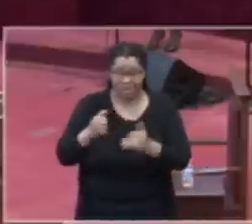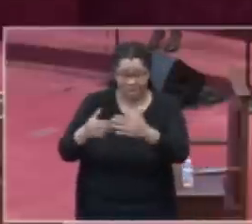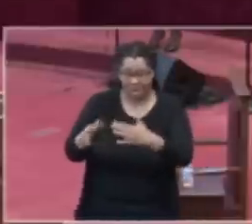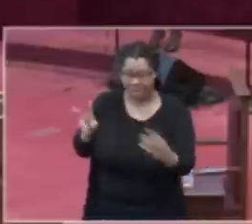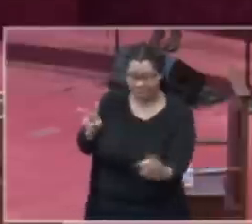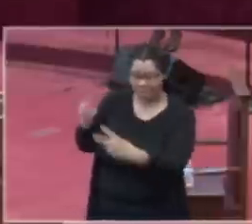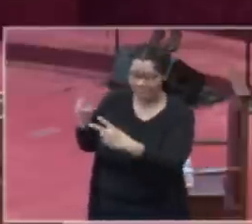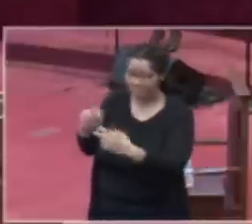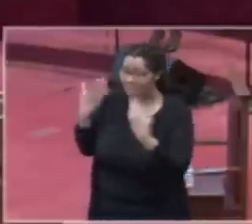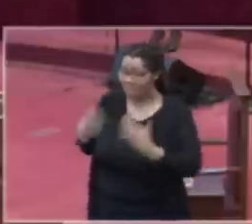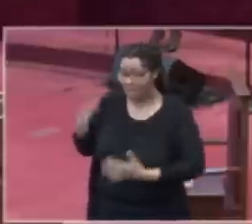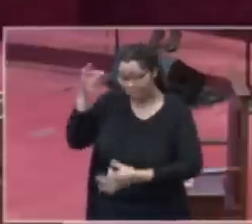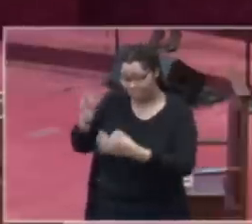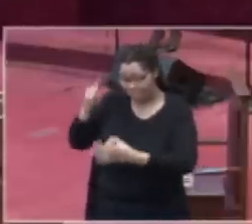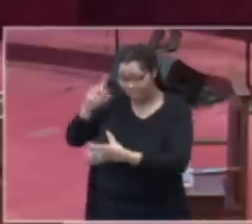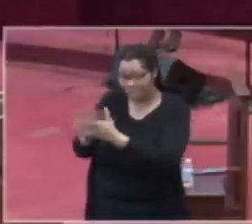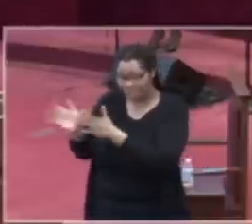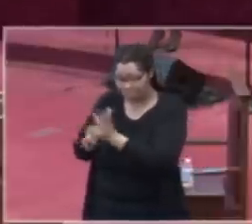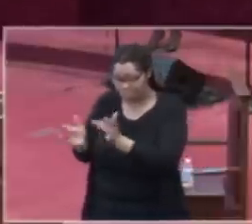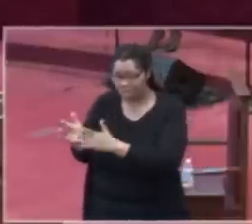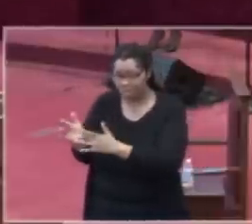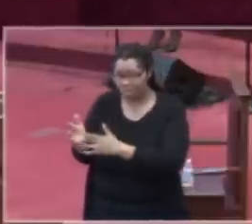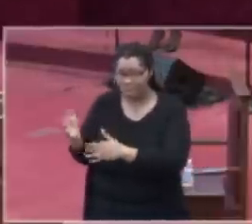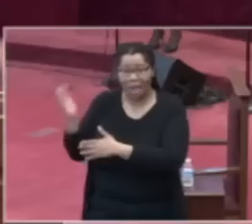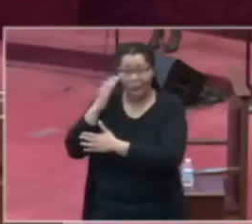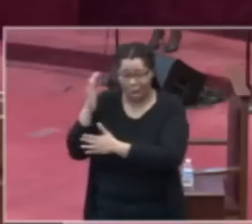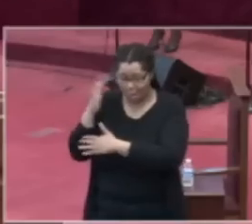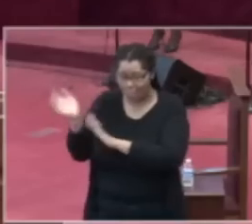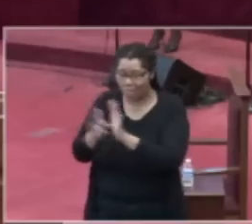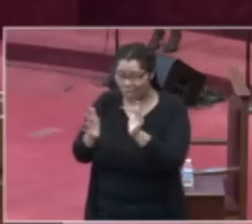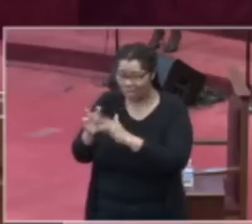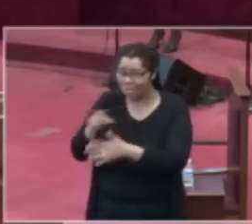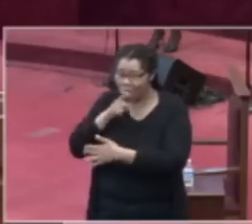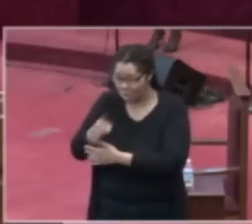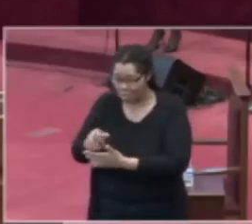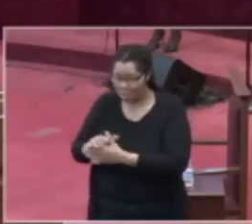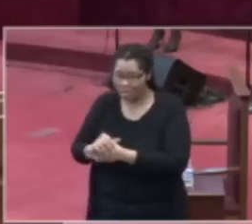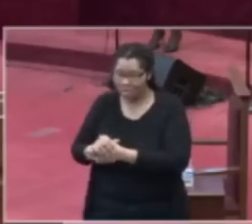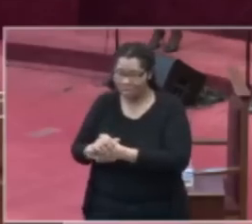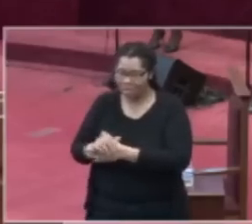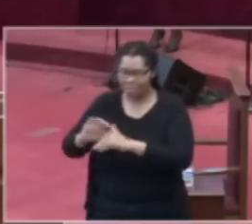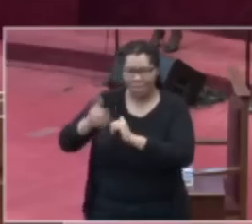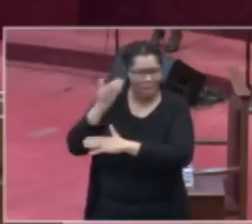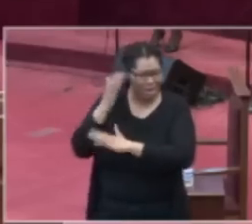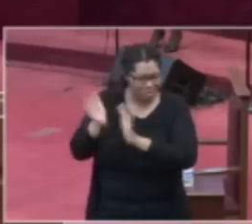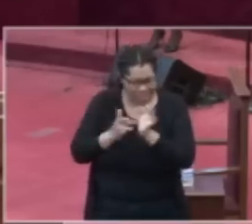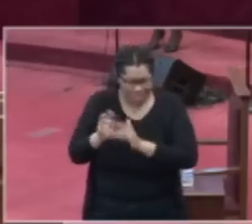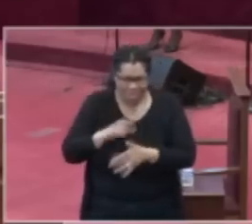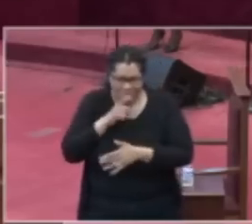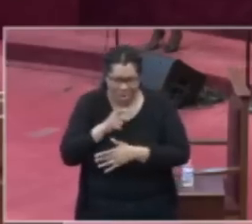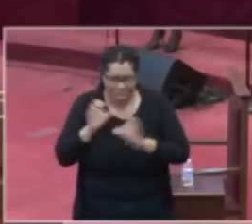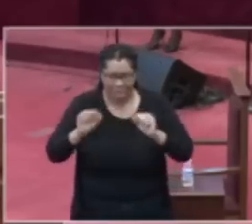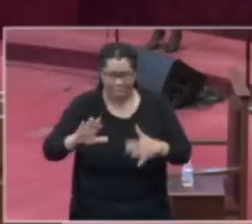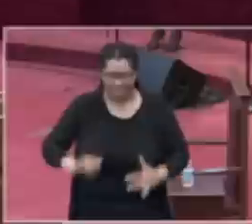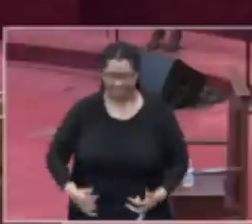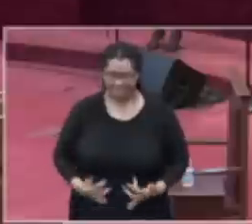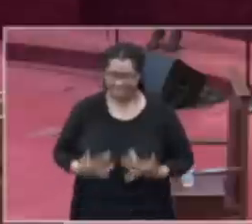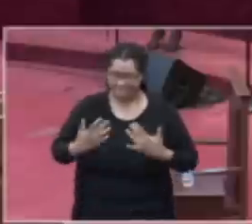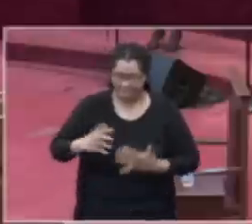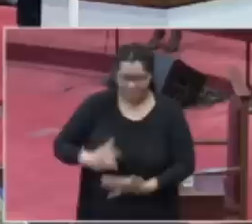somebody, I choose to believe in him. I know that he is real. How do I know he's real? Because I can feel